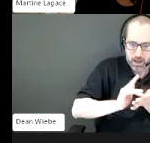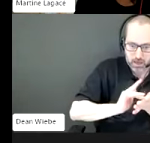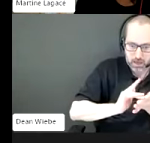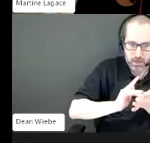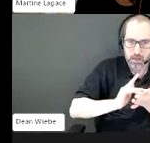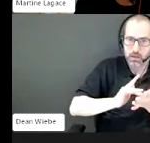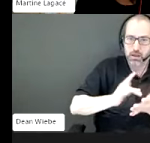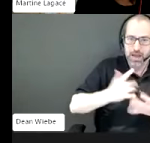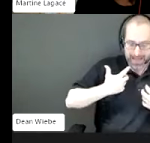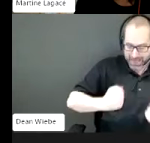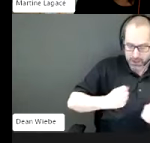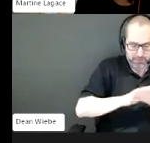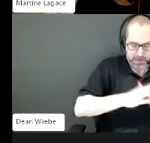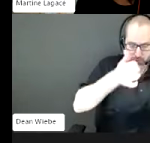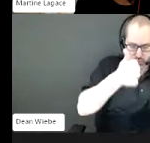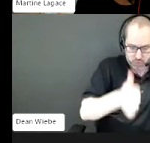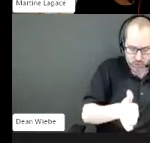$63 billion.